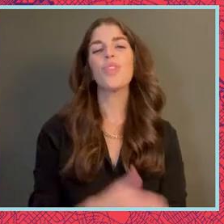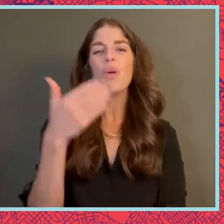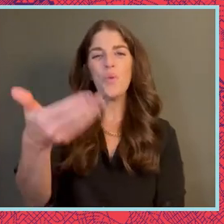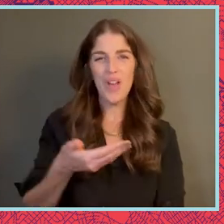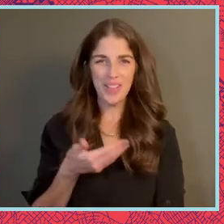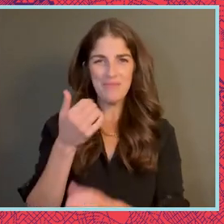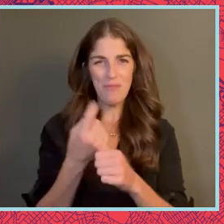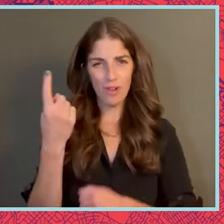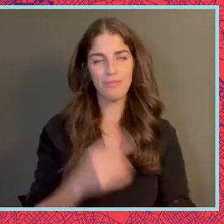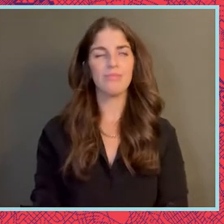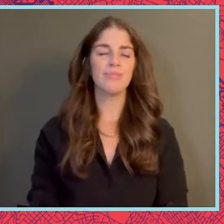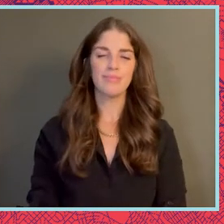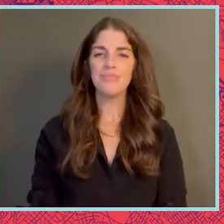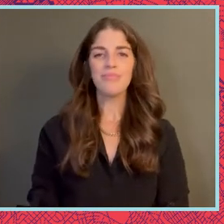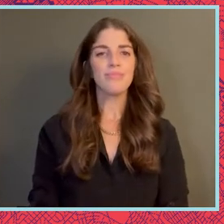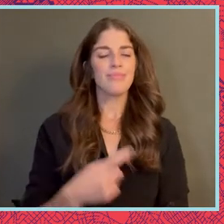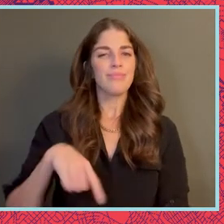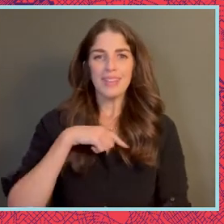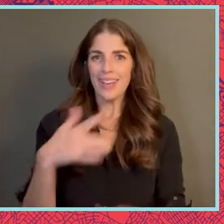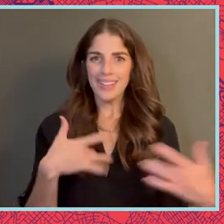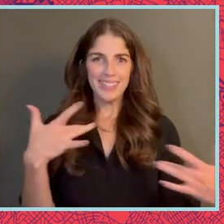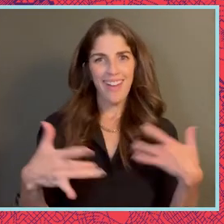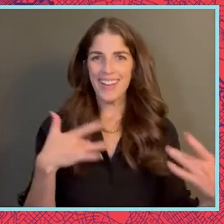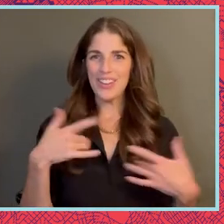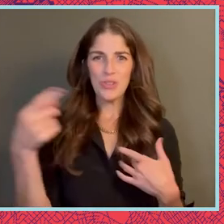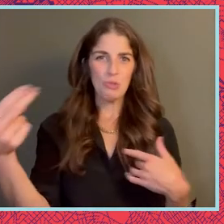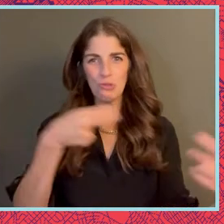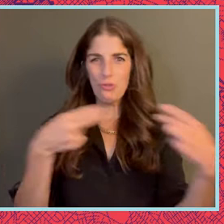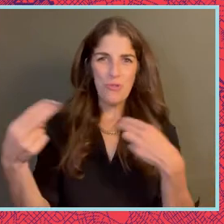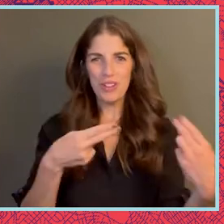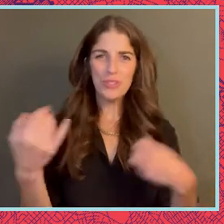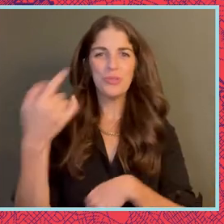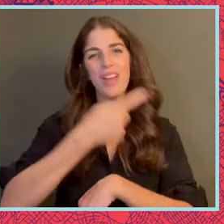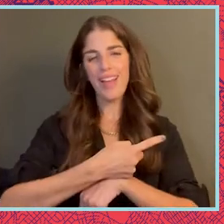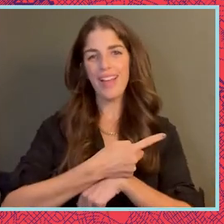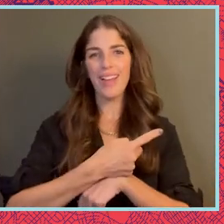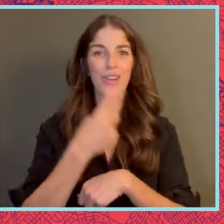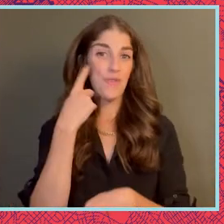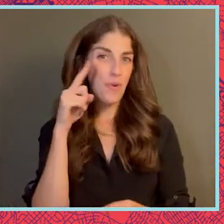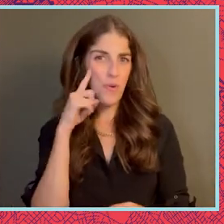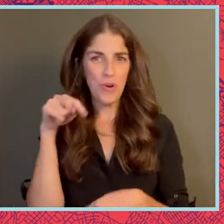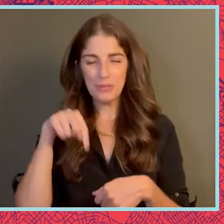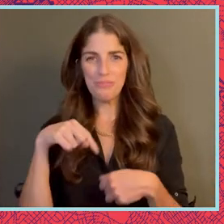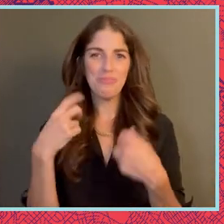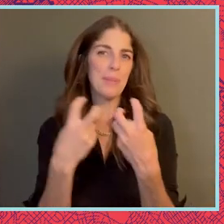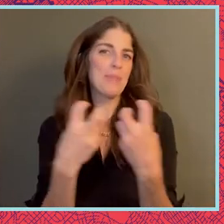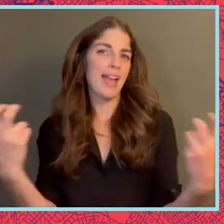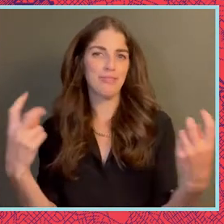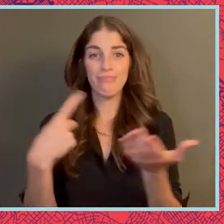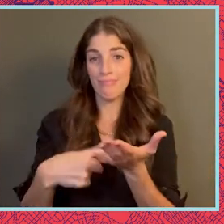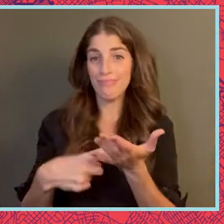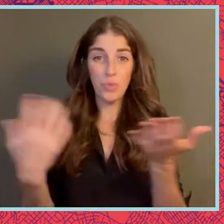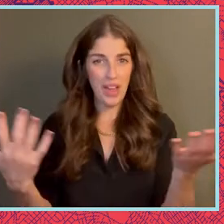Welcome, everybody. We are so excited to have you here at our panel on